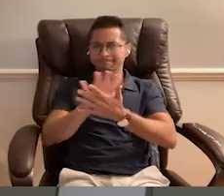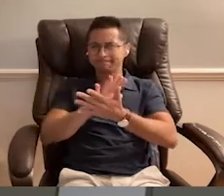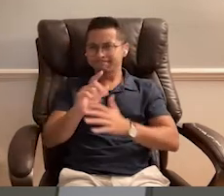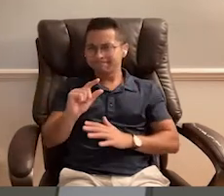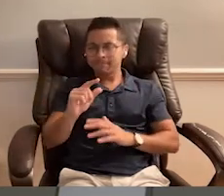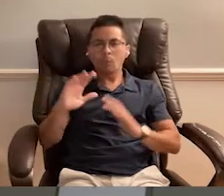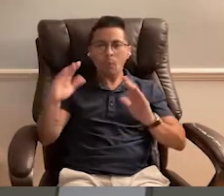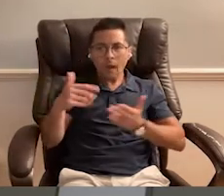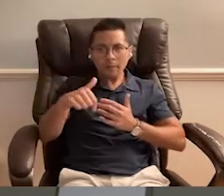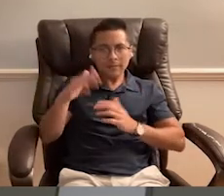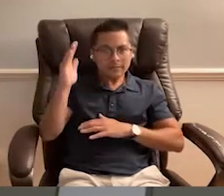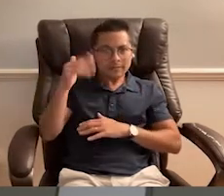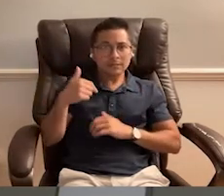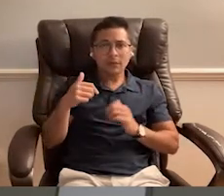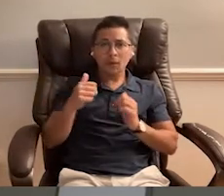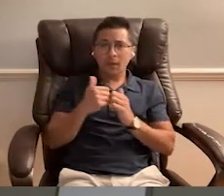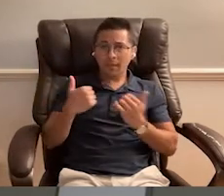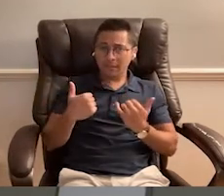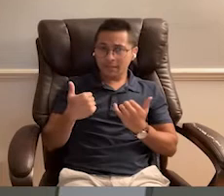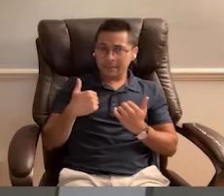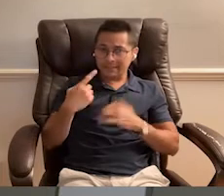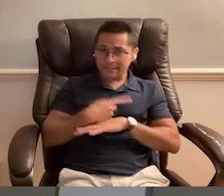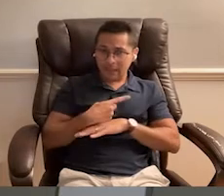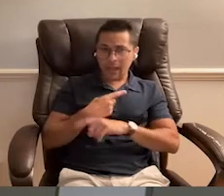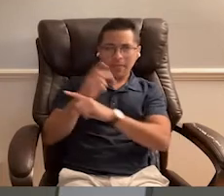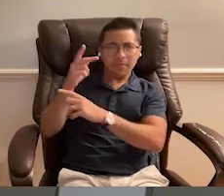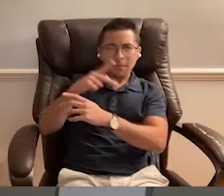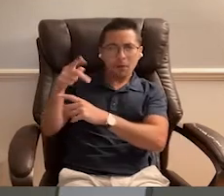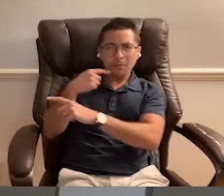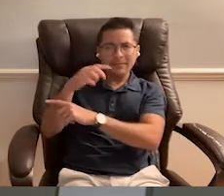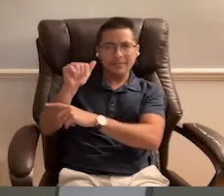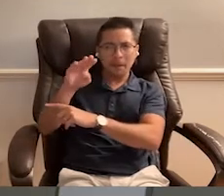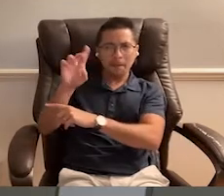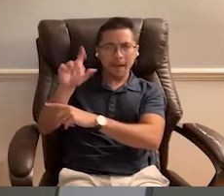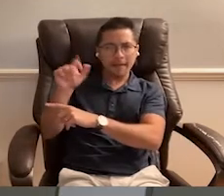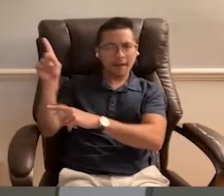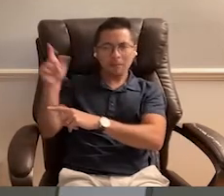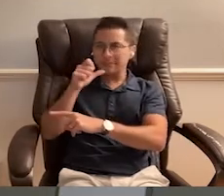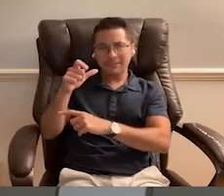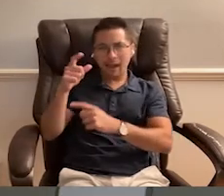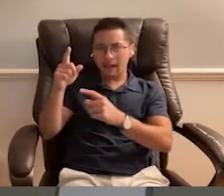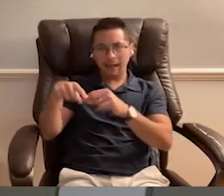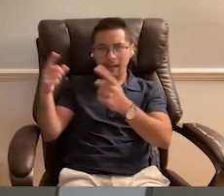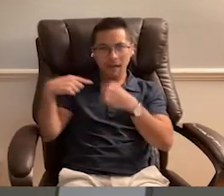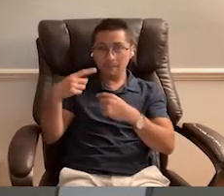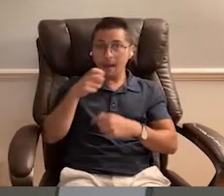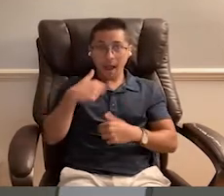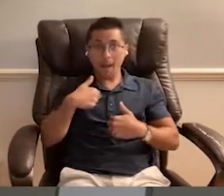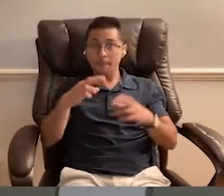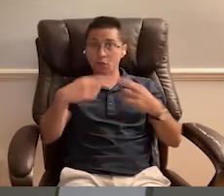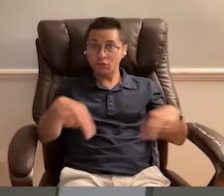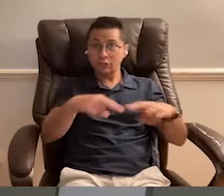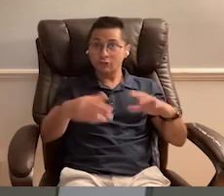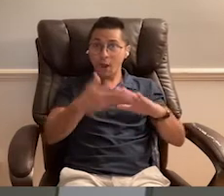in Tallahassee. Welcome to this session. And with me today is not Amanda Sewell. I think the program said it was Amanda Sewell, and she was not able to